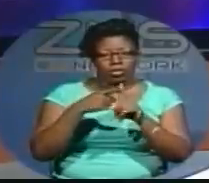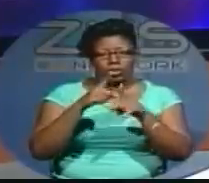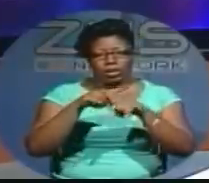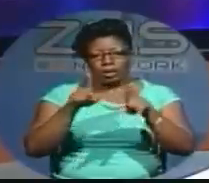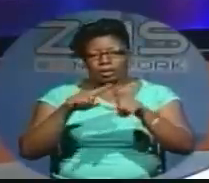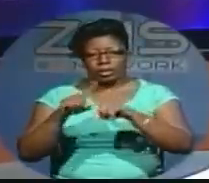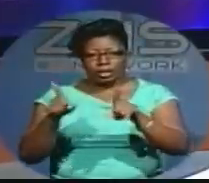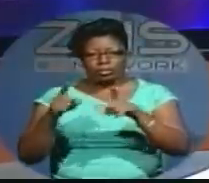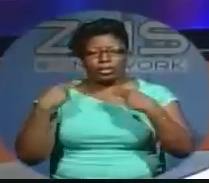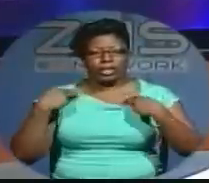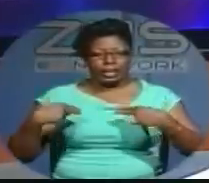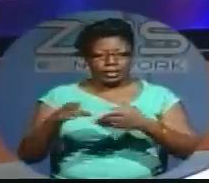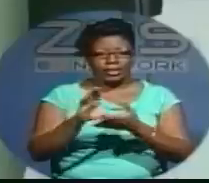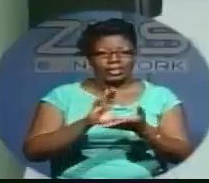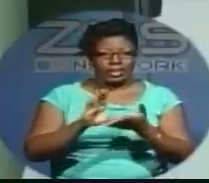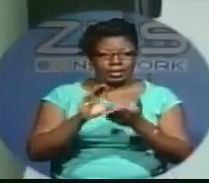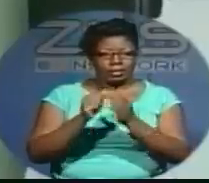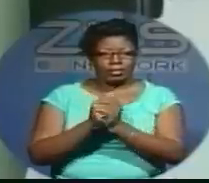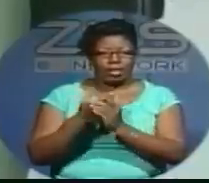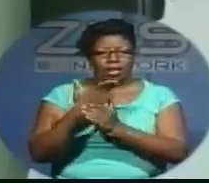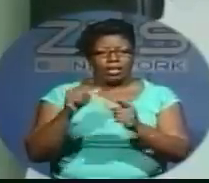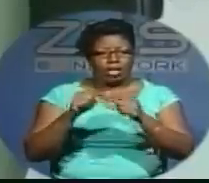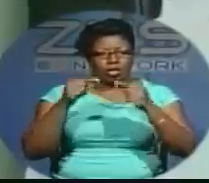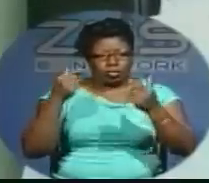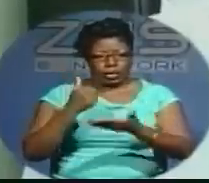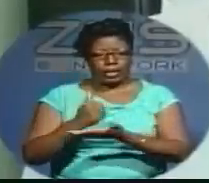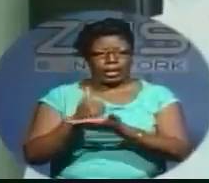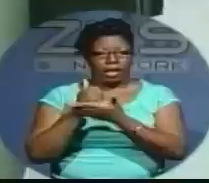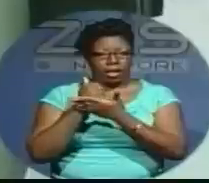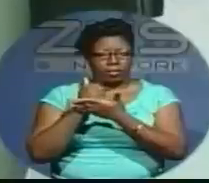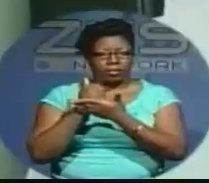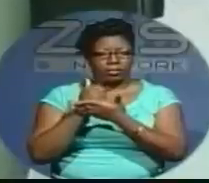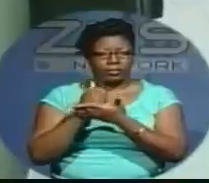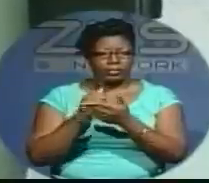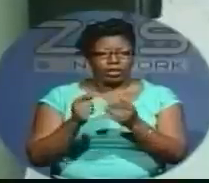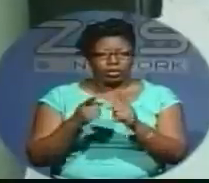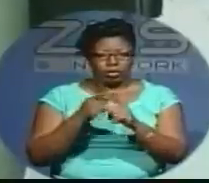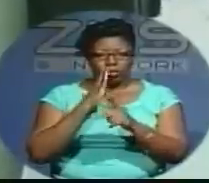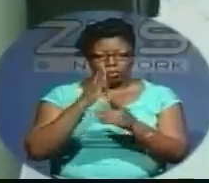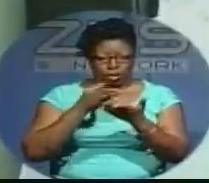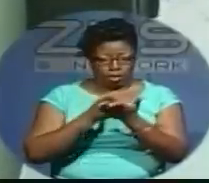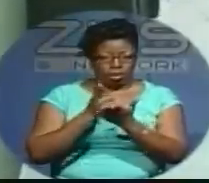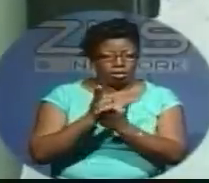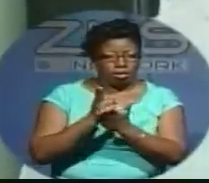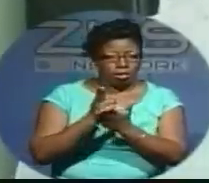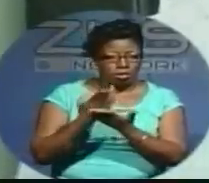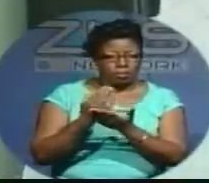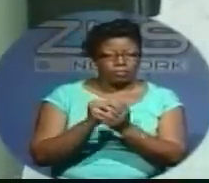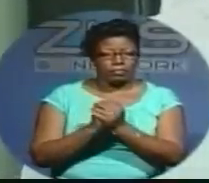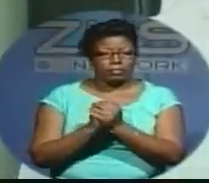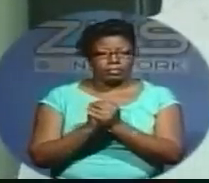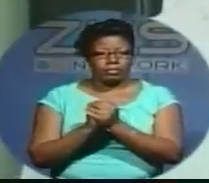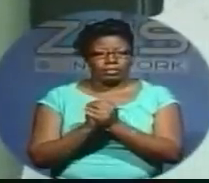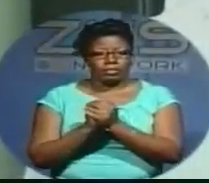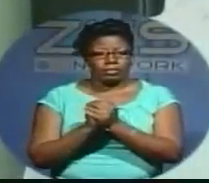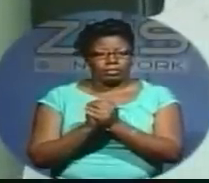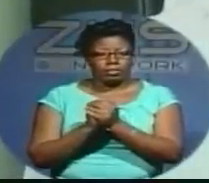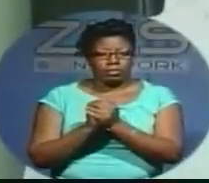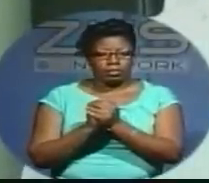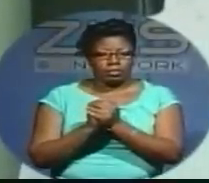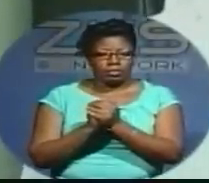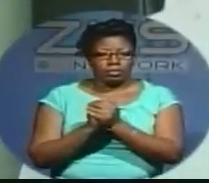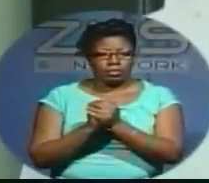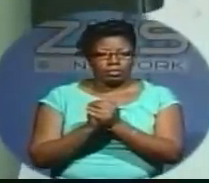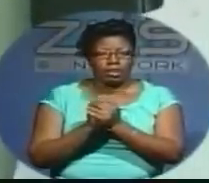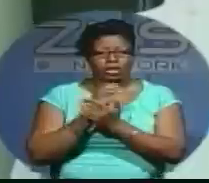centers. They are a great help, to be honest with you. And so, with the elderly persons, of course, they